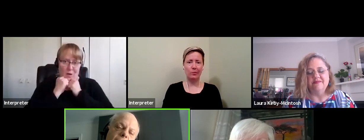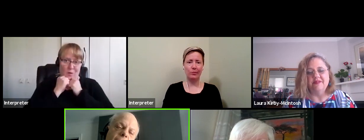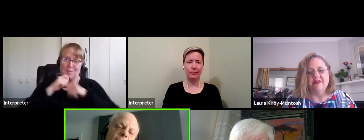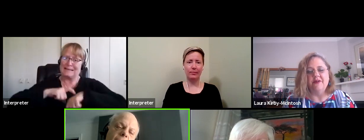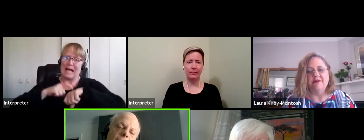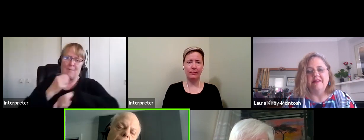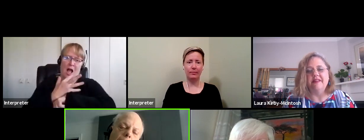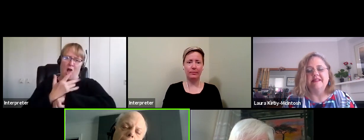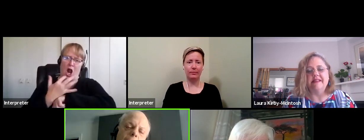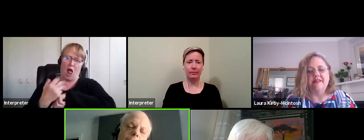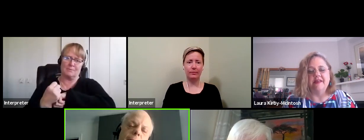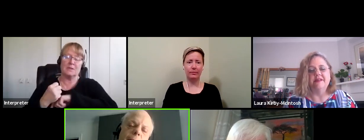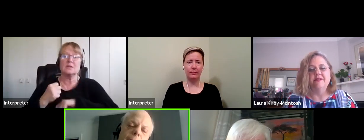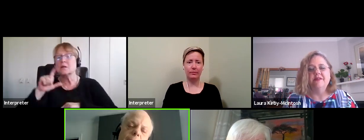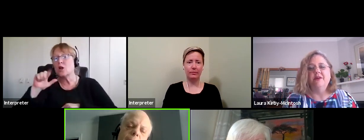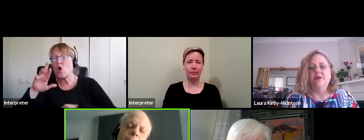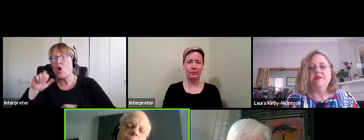guest.